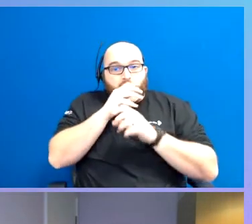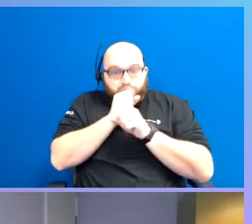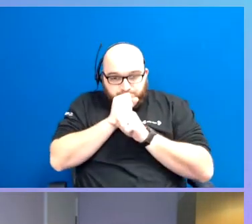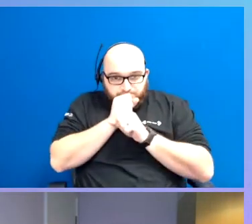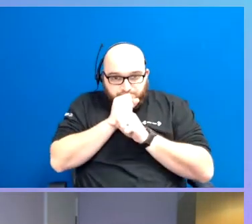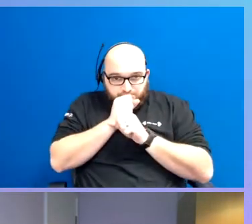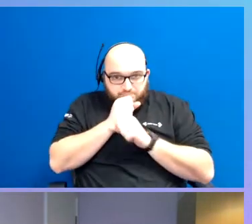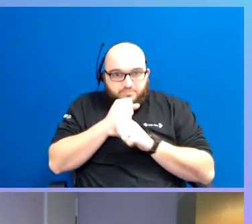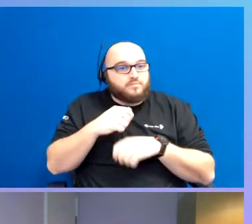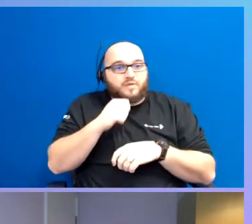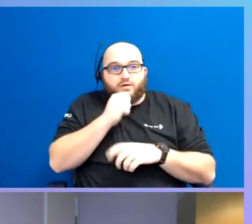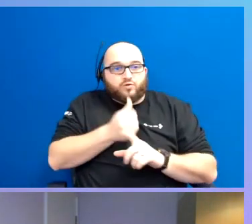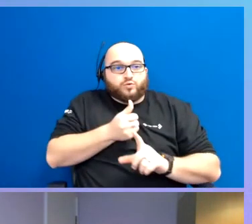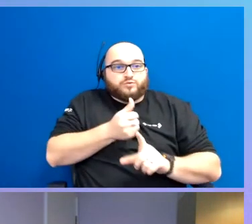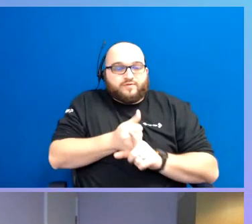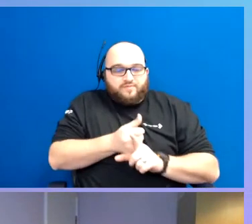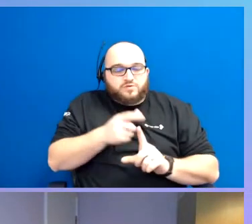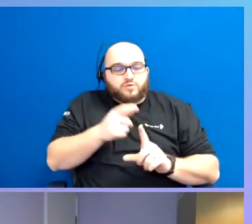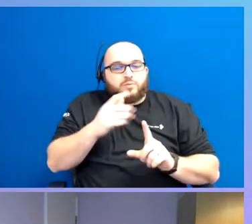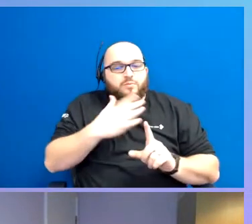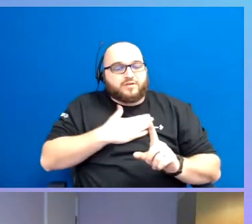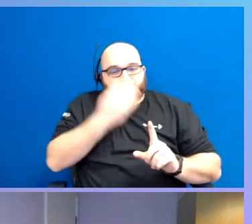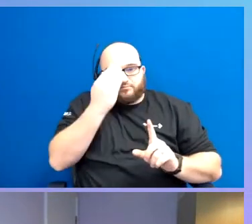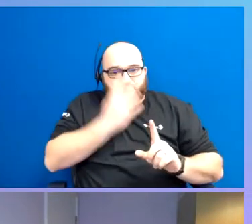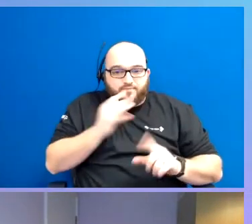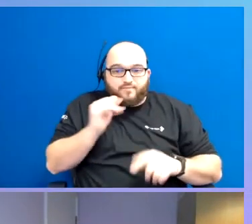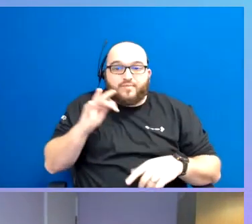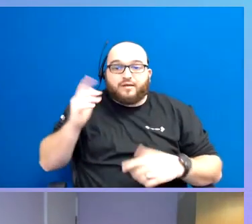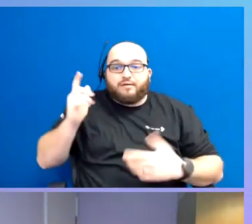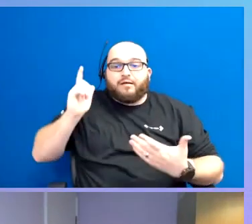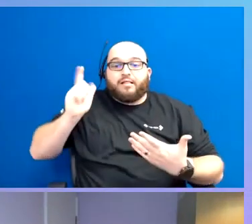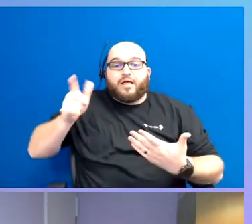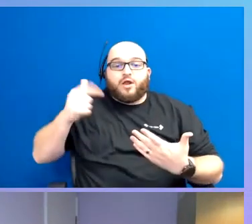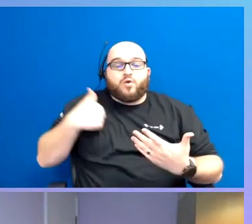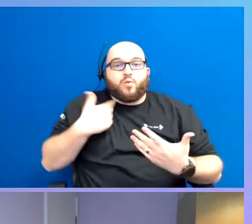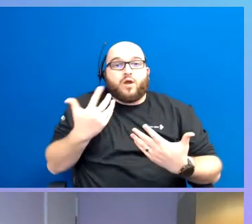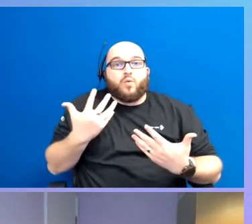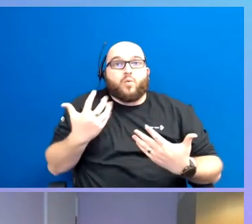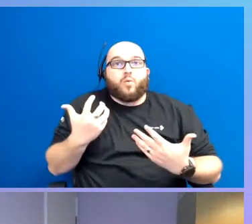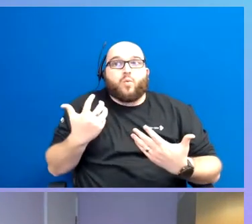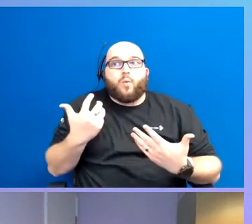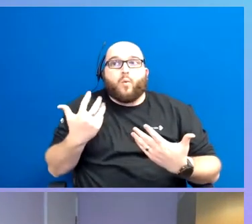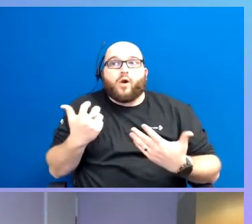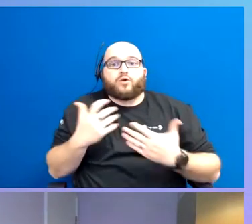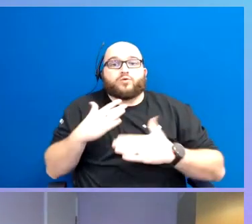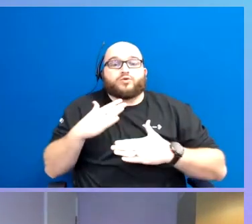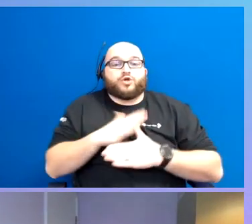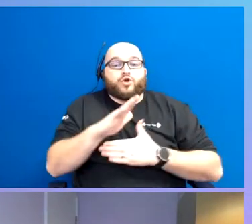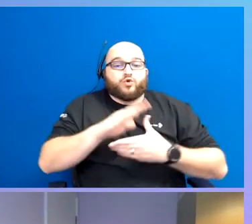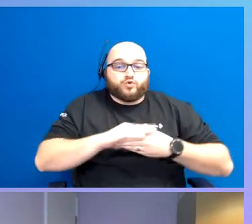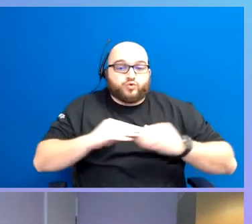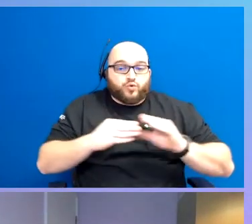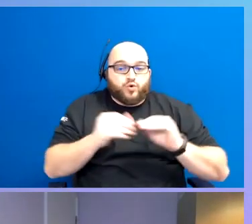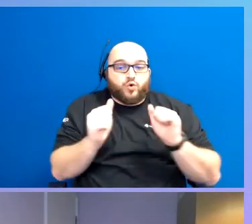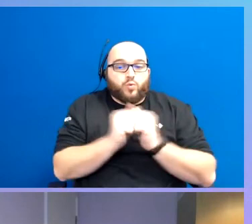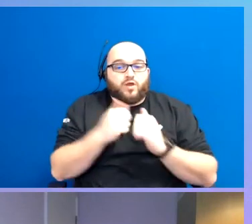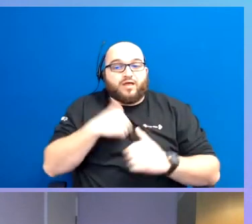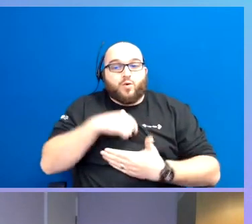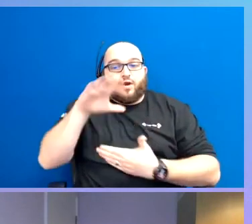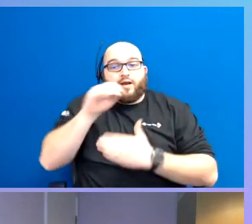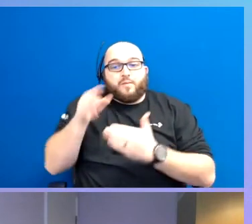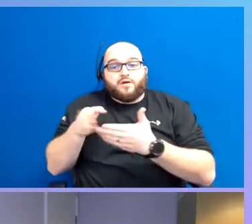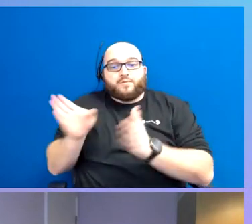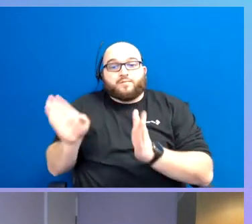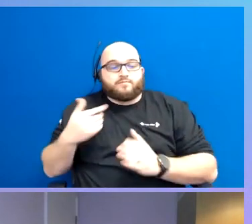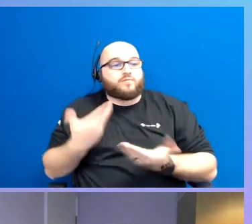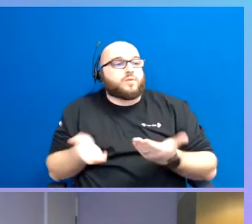to speak your mind. At later points, if we want to share your story with the wider company, we'll of